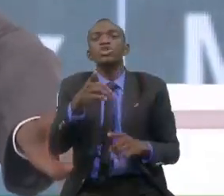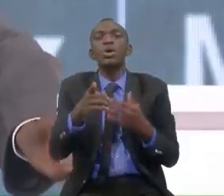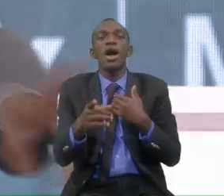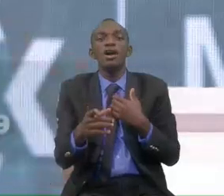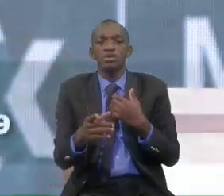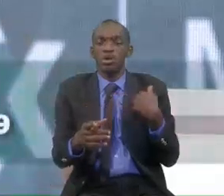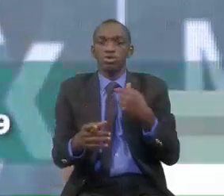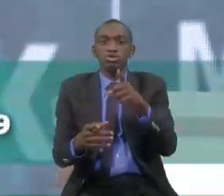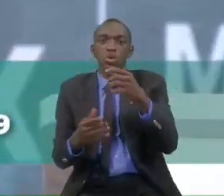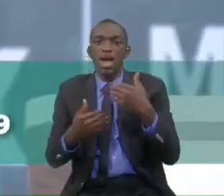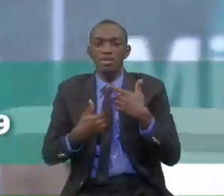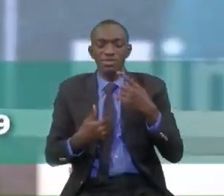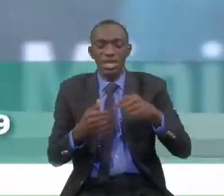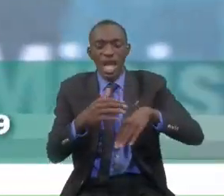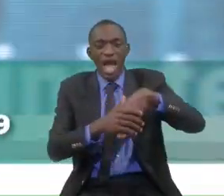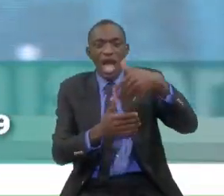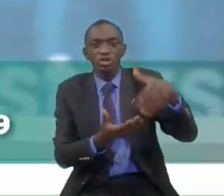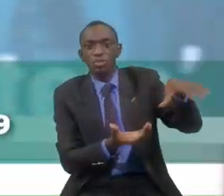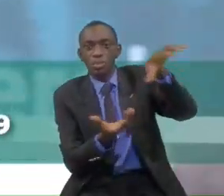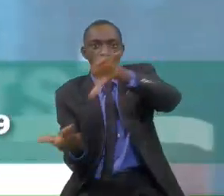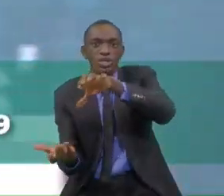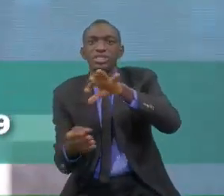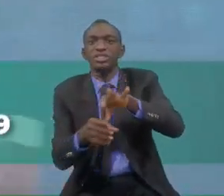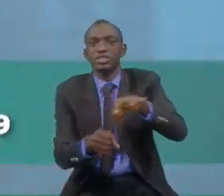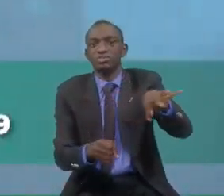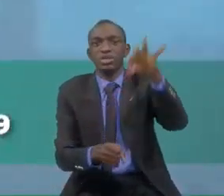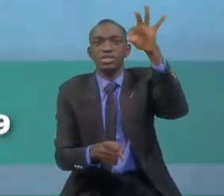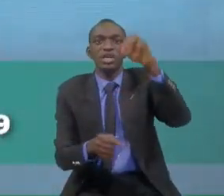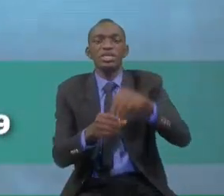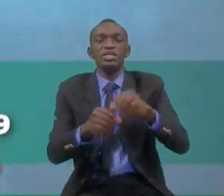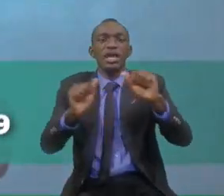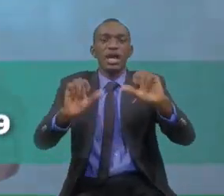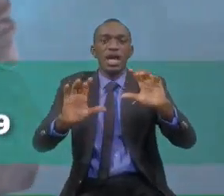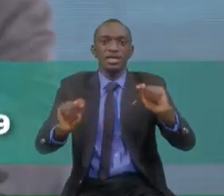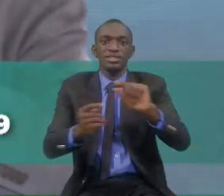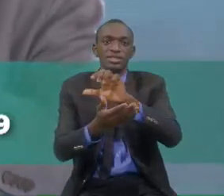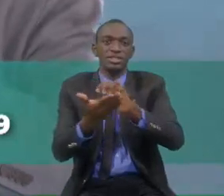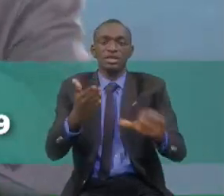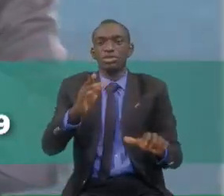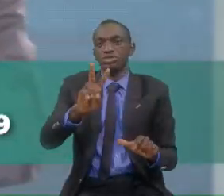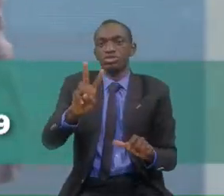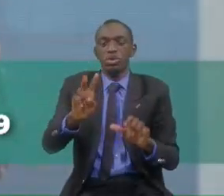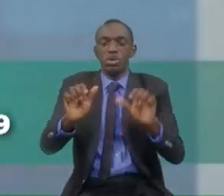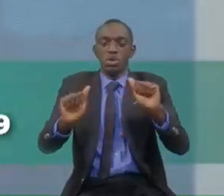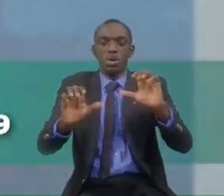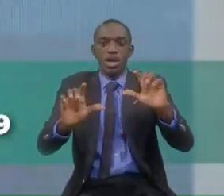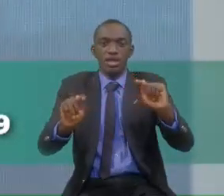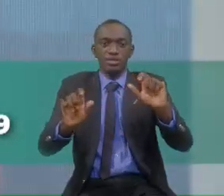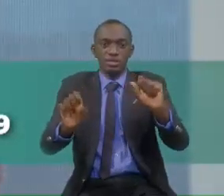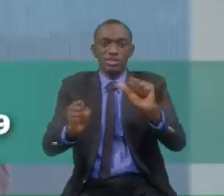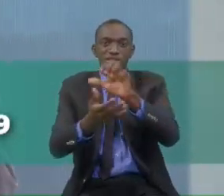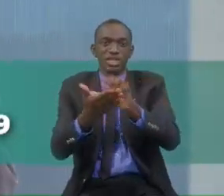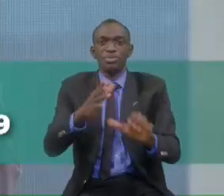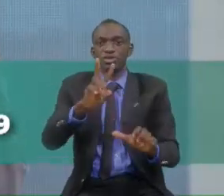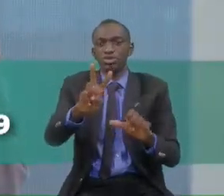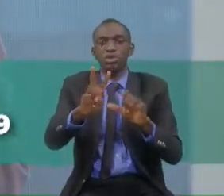outpoured spirit. We're told in Acts chapter 2. Acts chapter 2. I'm reading from verse 17. And it shall come